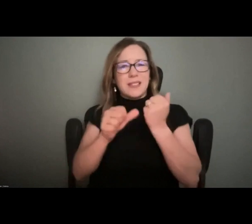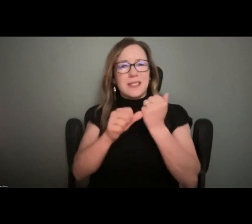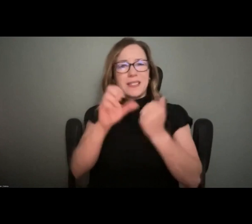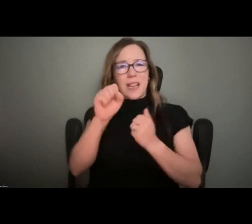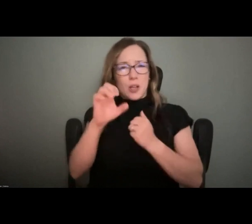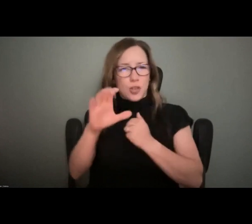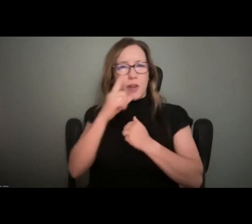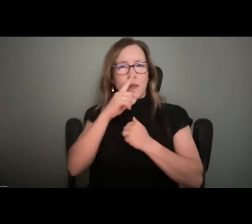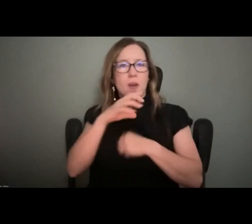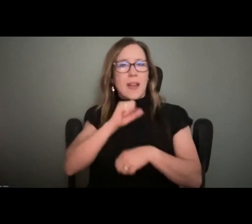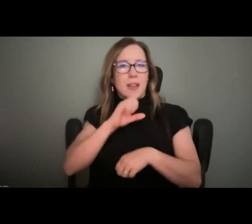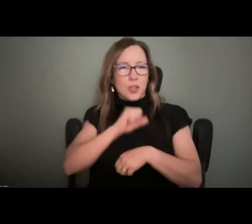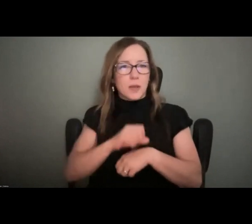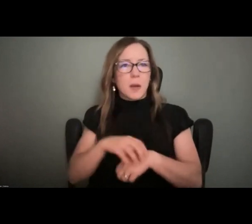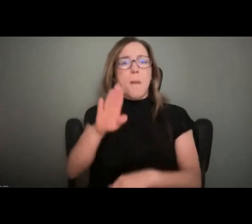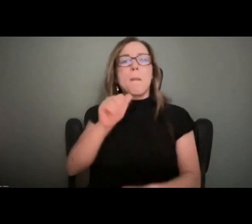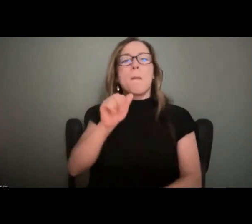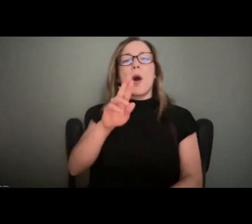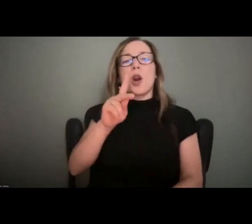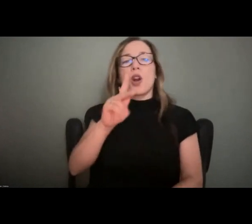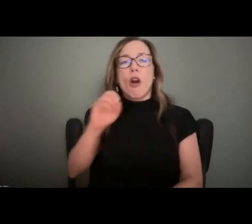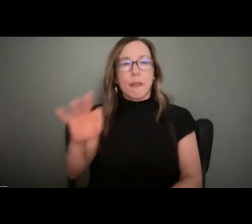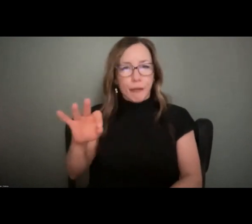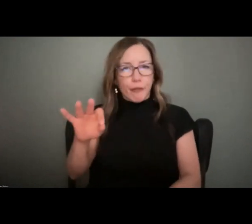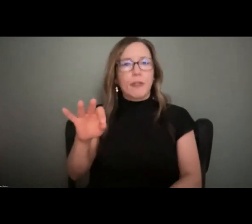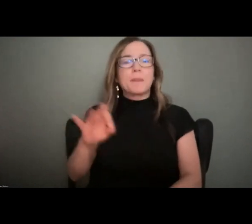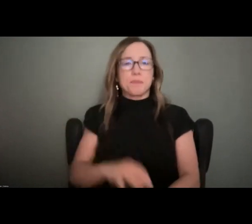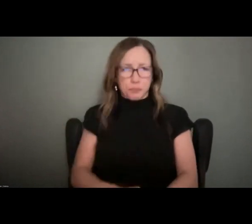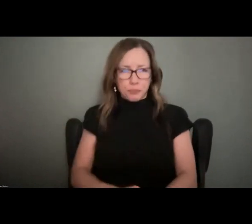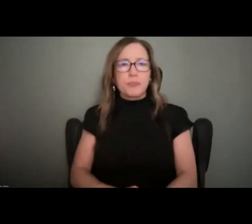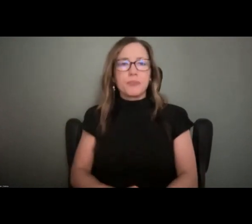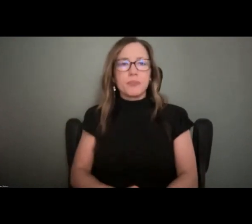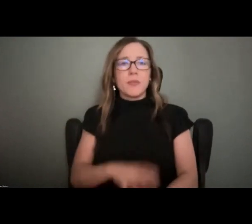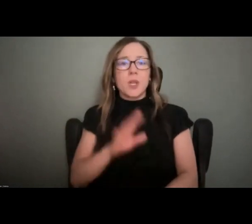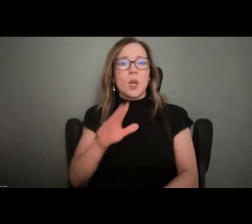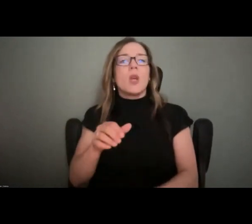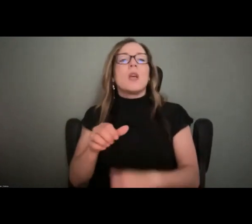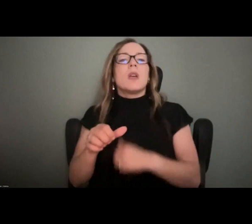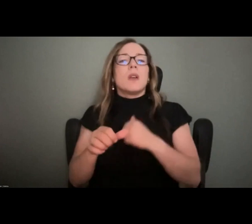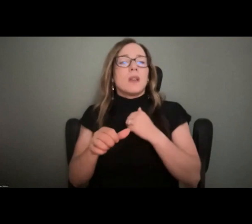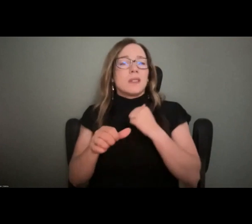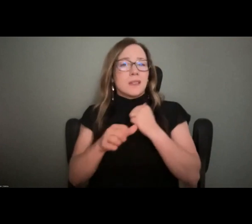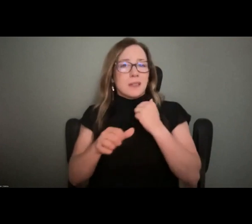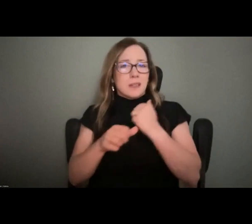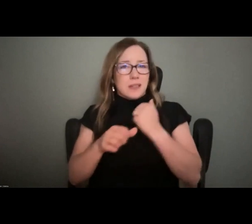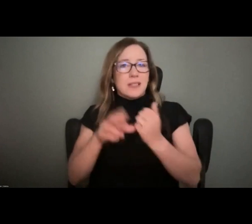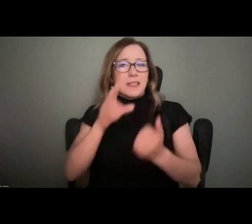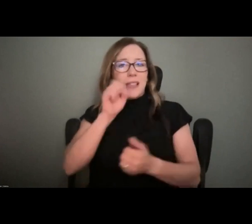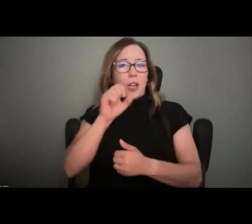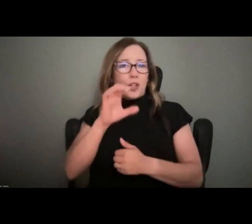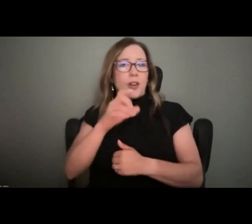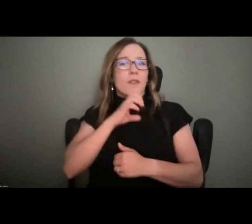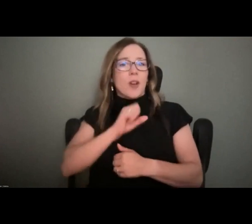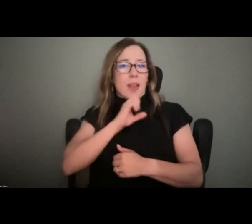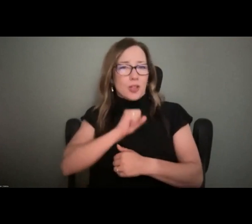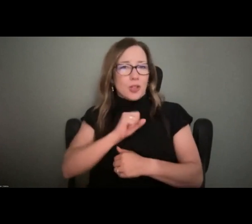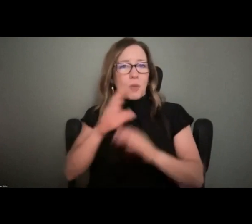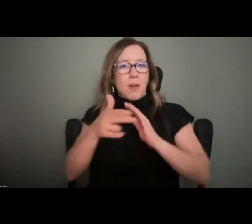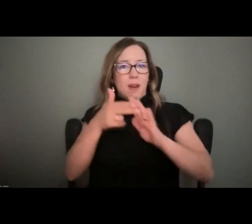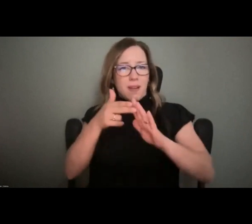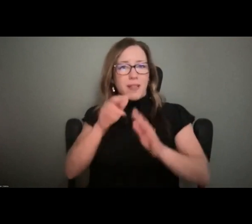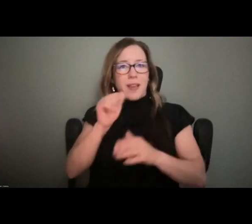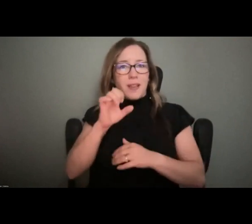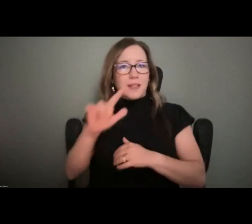ACL's commitments and work to support family caregivers in promoting social connectedness among older adults and people